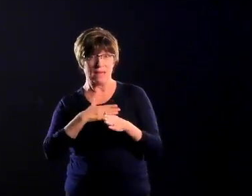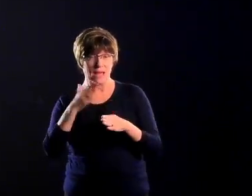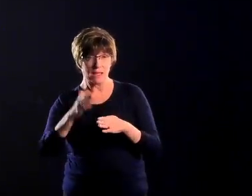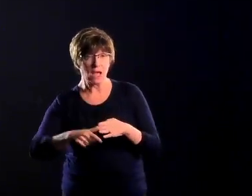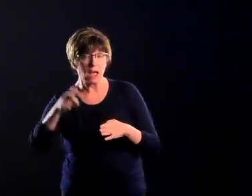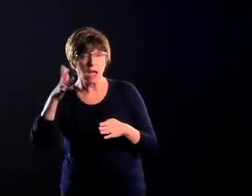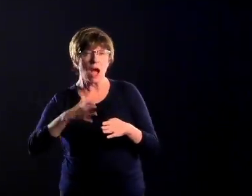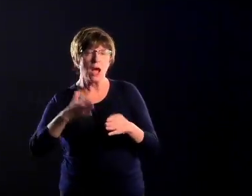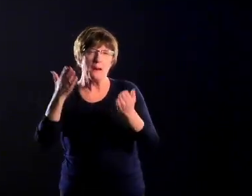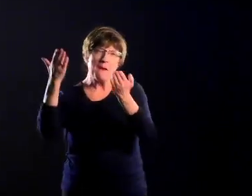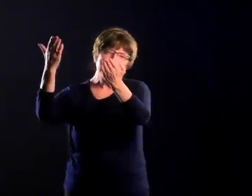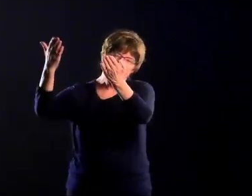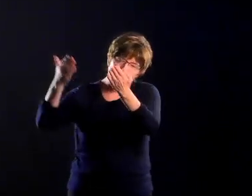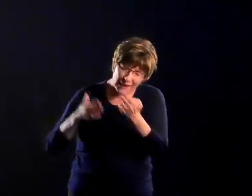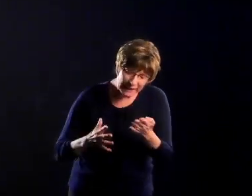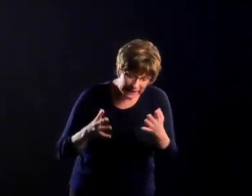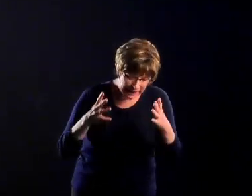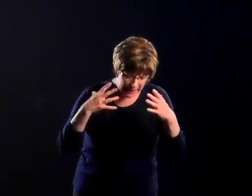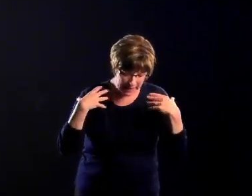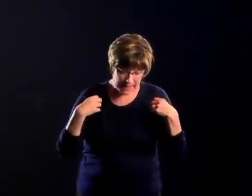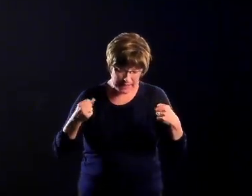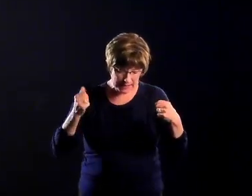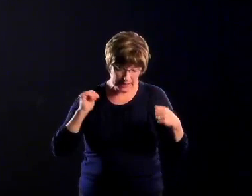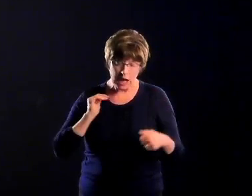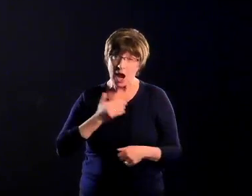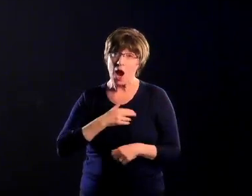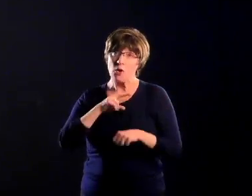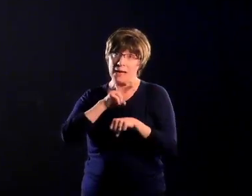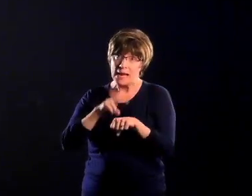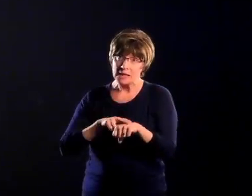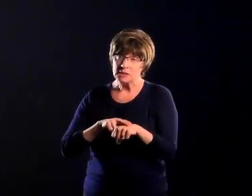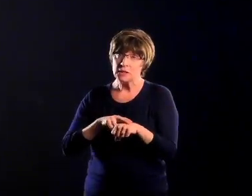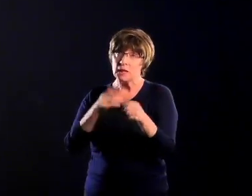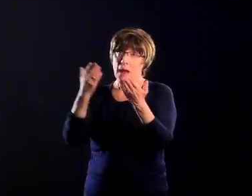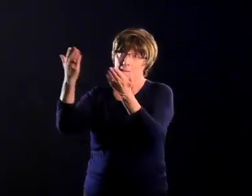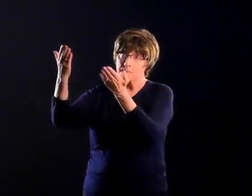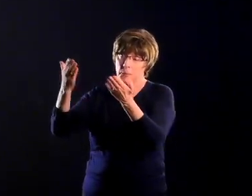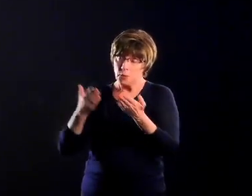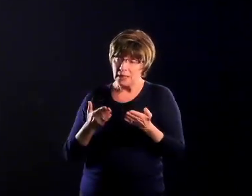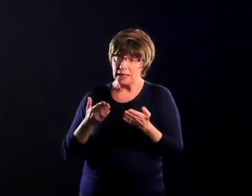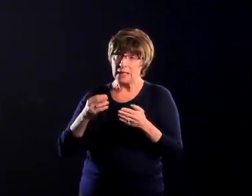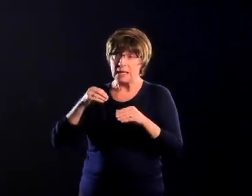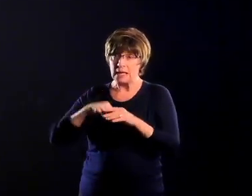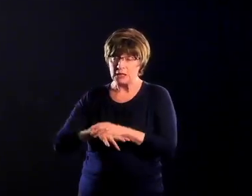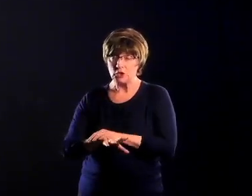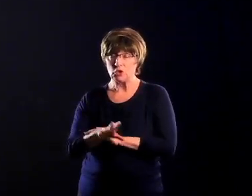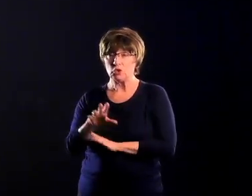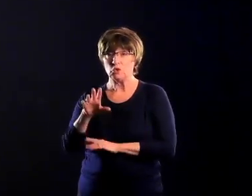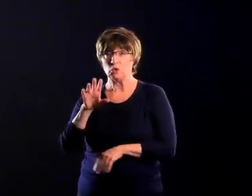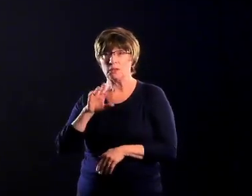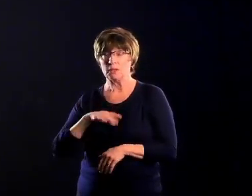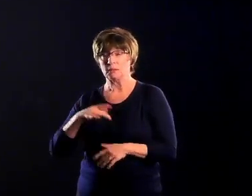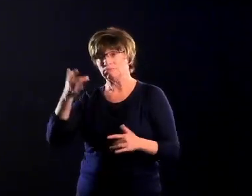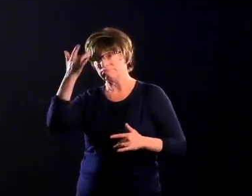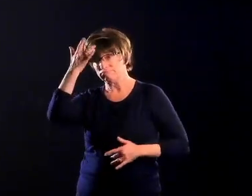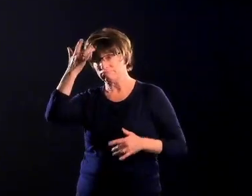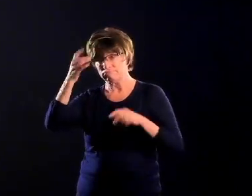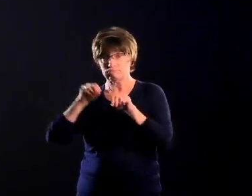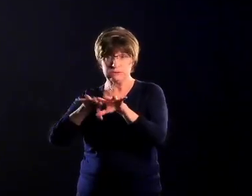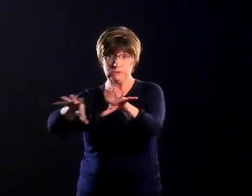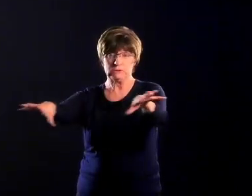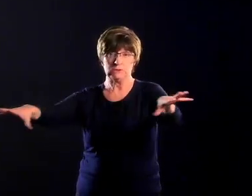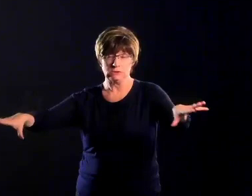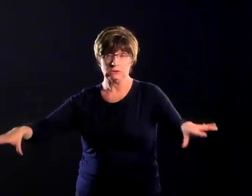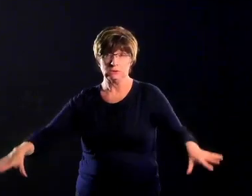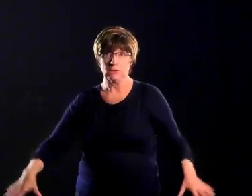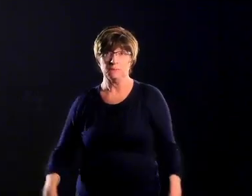bring healing into our nation, that he would bring an end to this pandemic. But in the midst of that, we